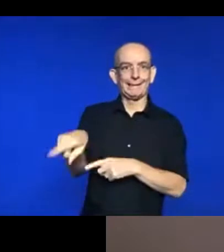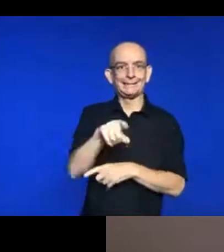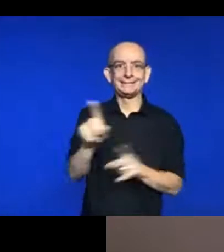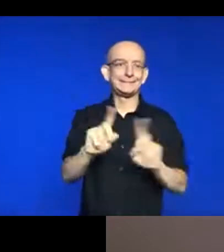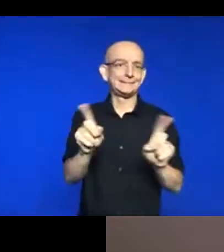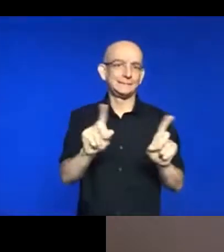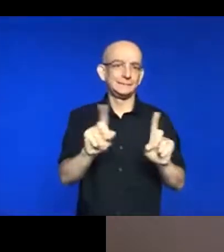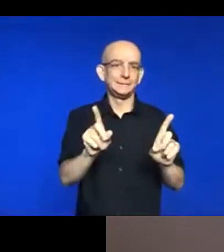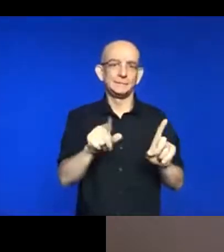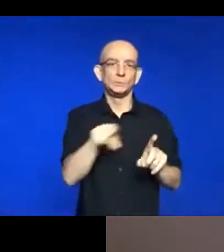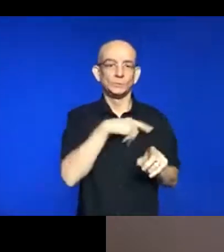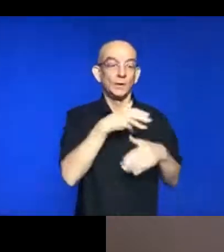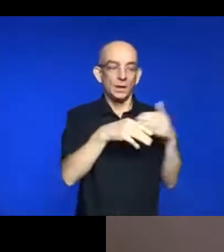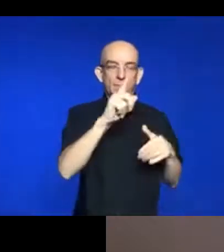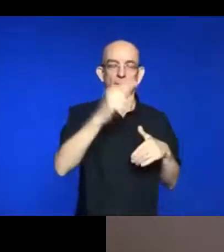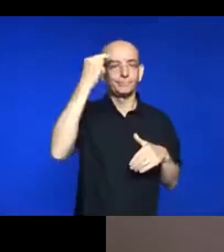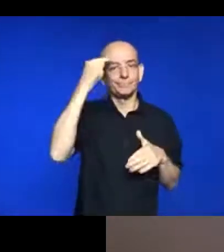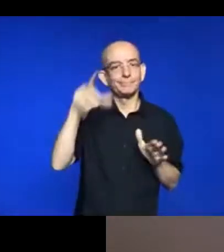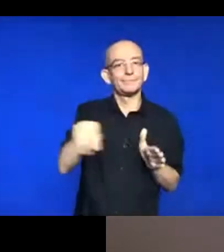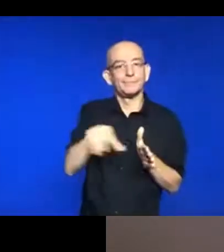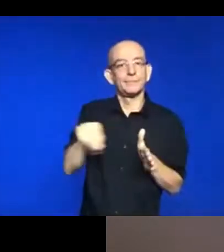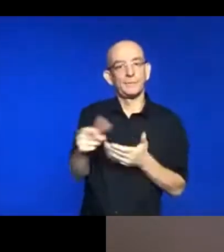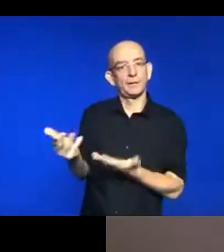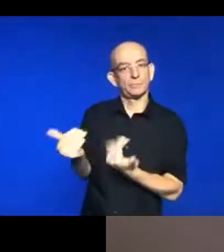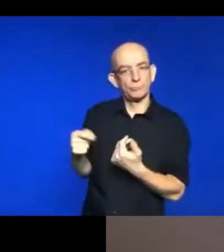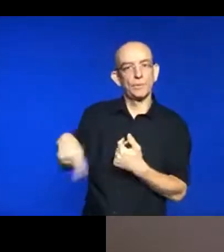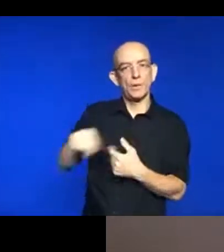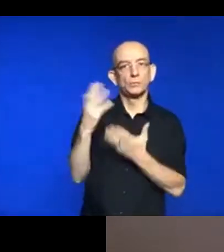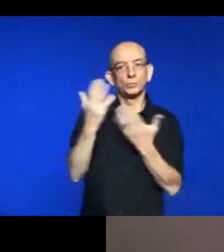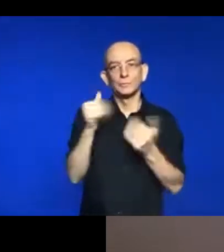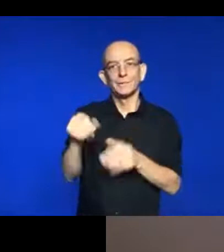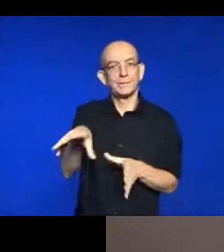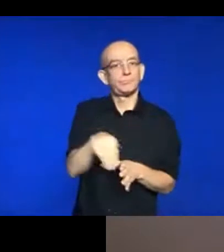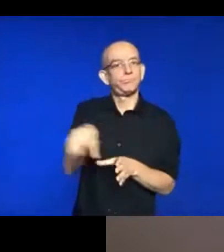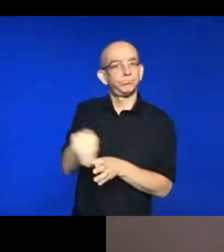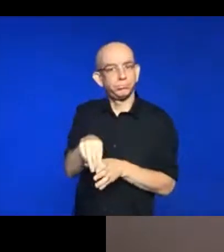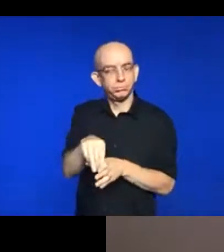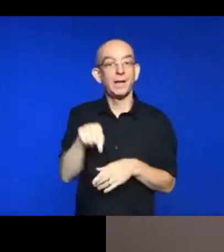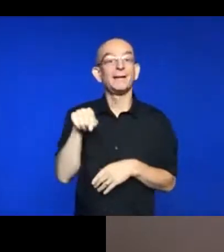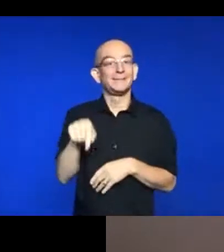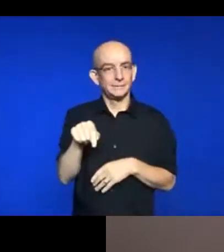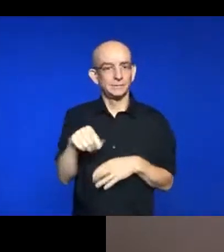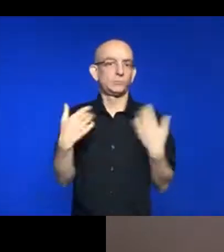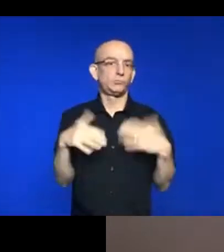look and not take some like negative aspects.